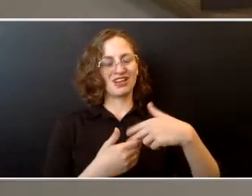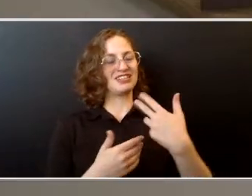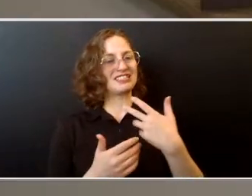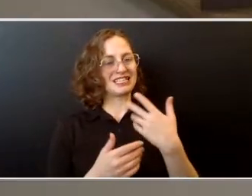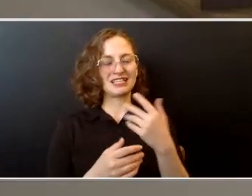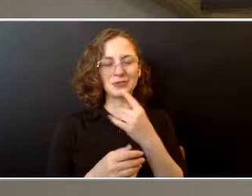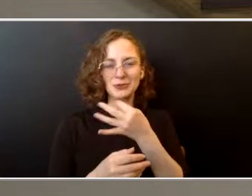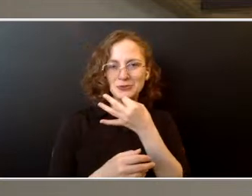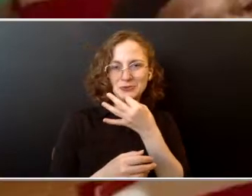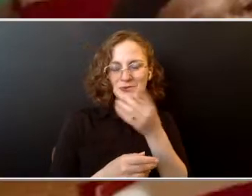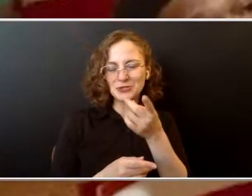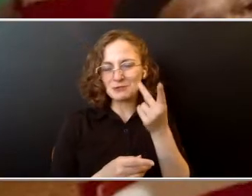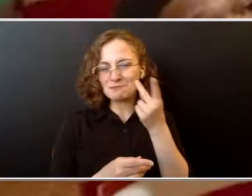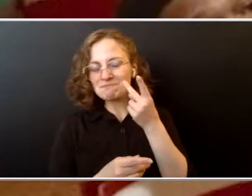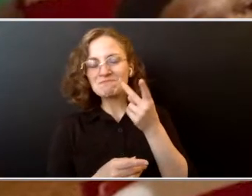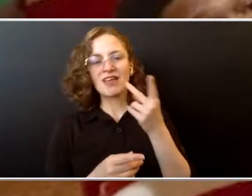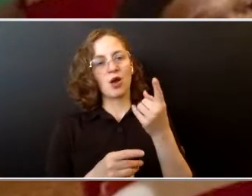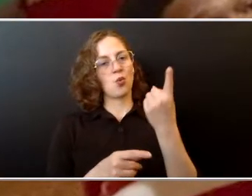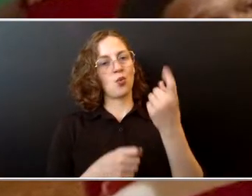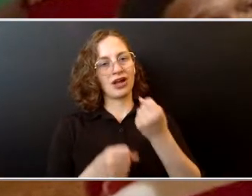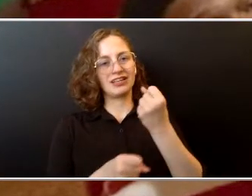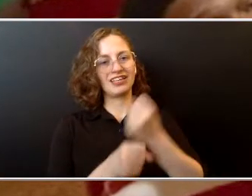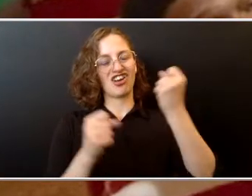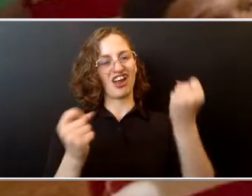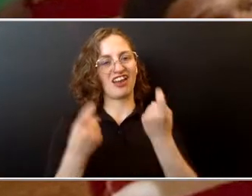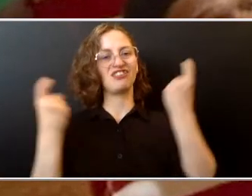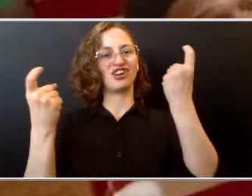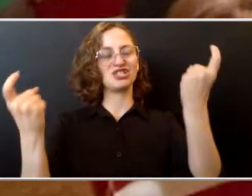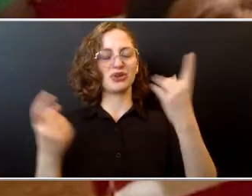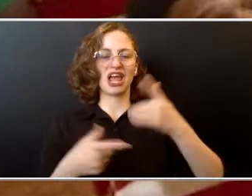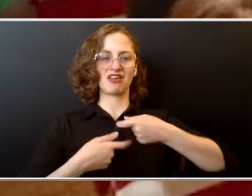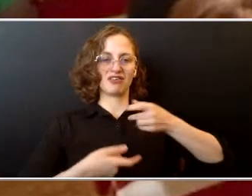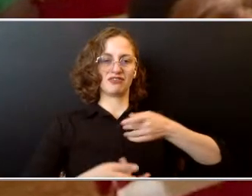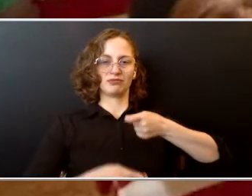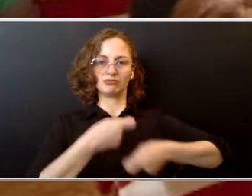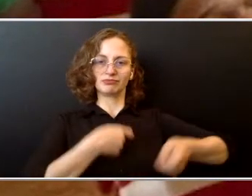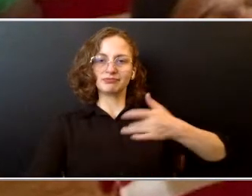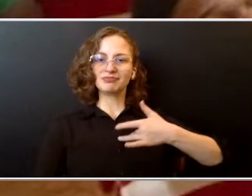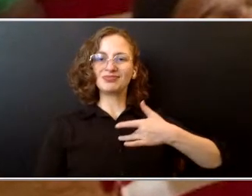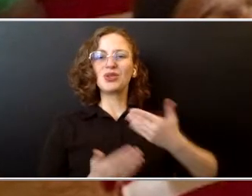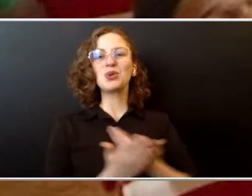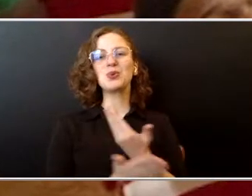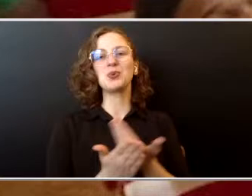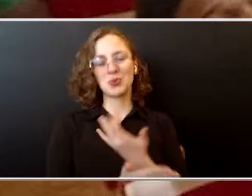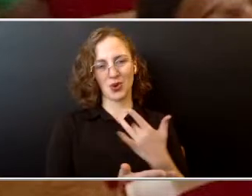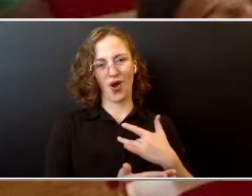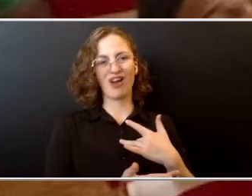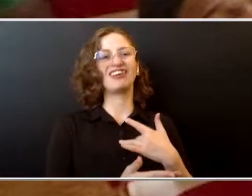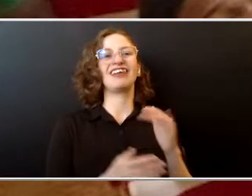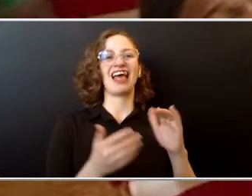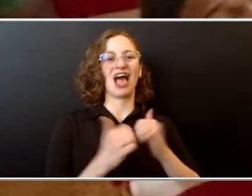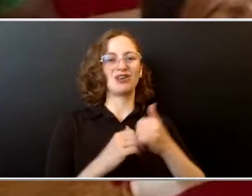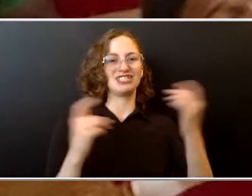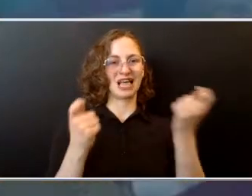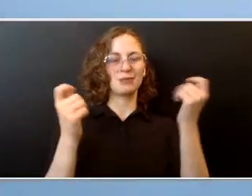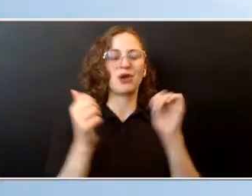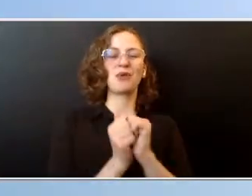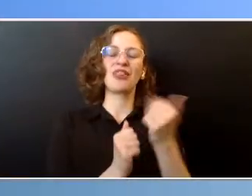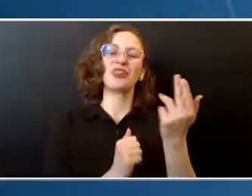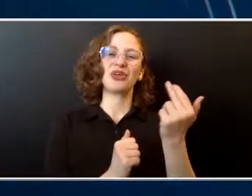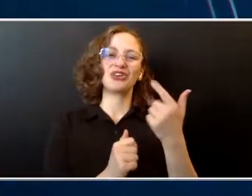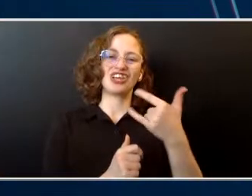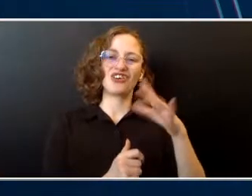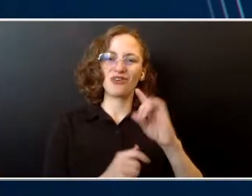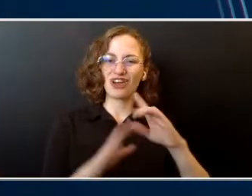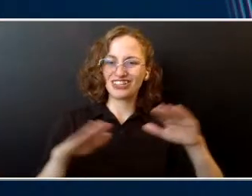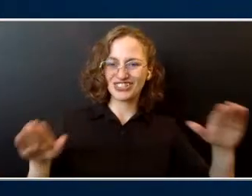she's celebrating Christmas this year with her 13 grandchildren. That's Thursday at 8 a.m. Coming up